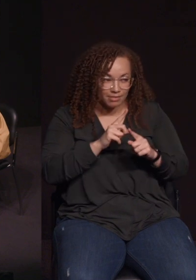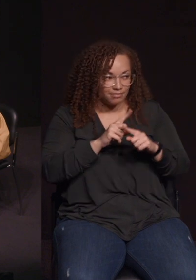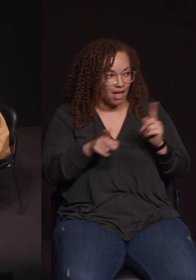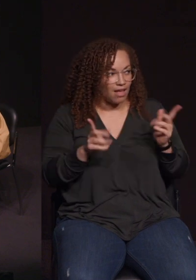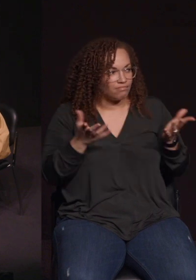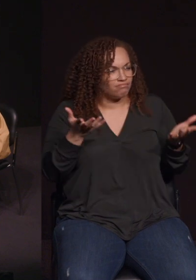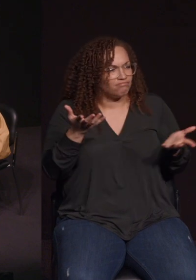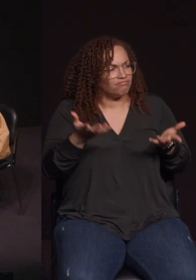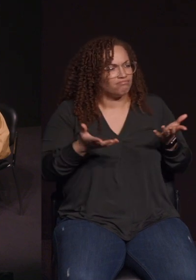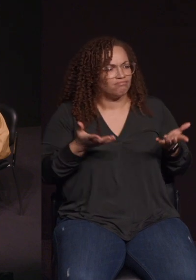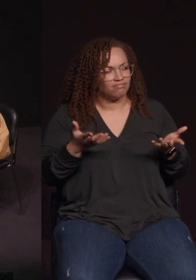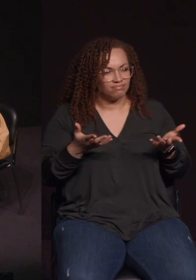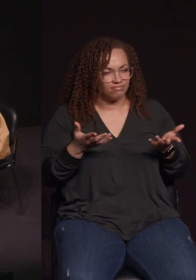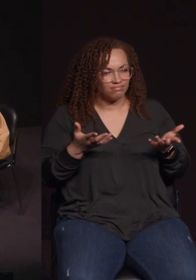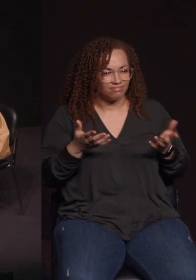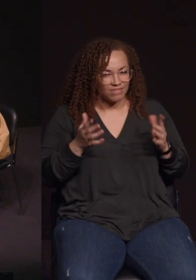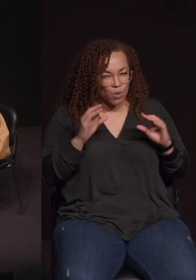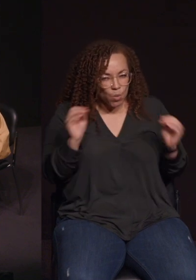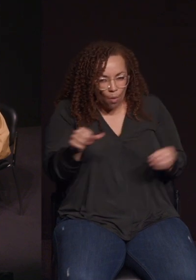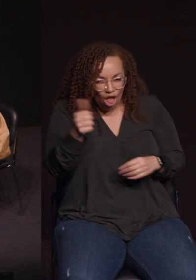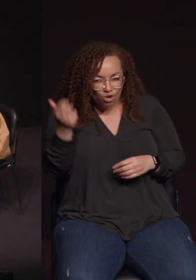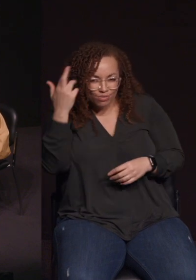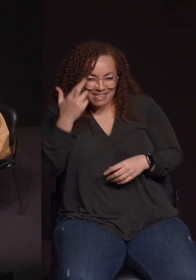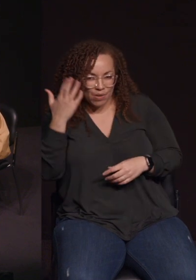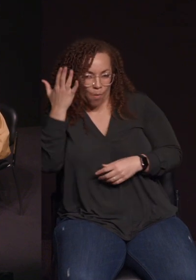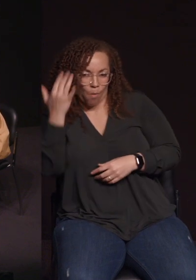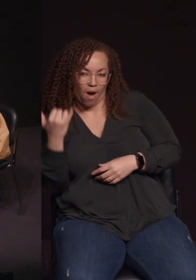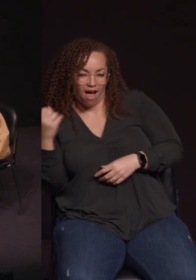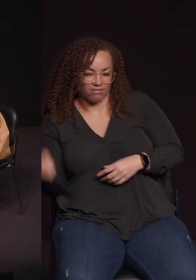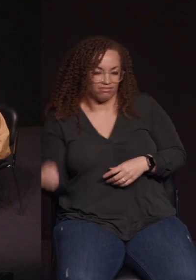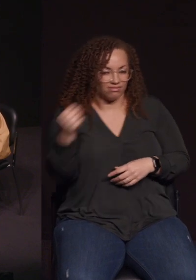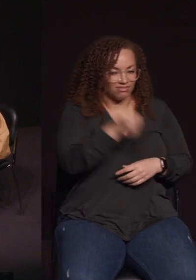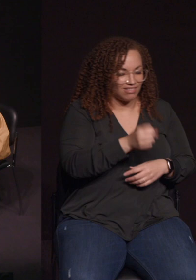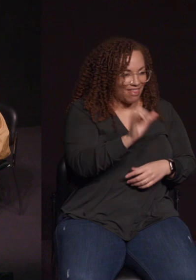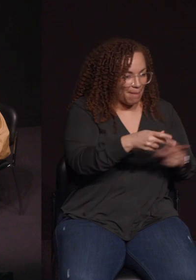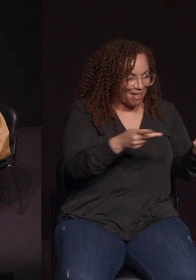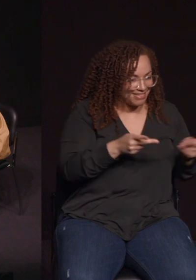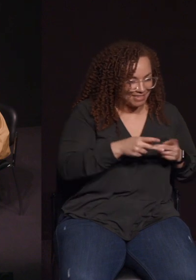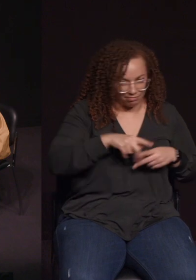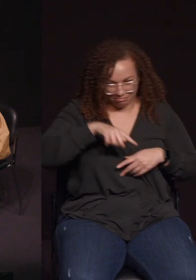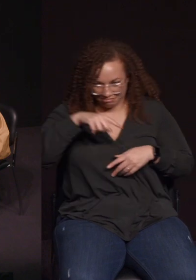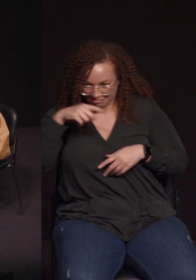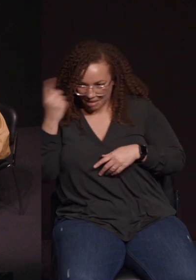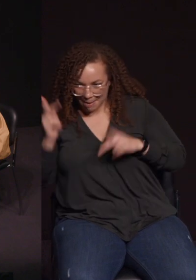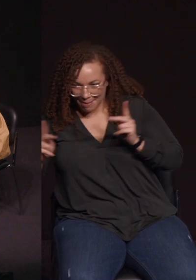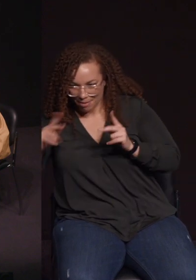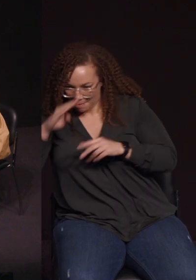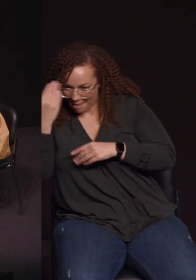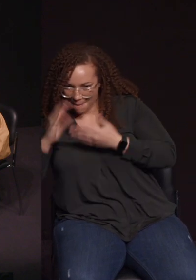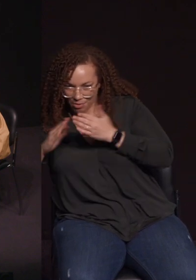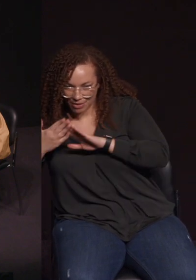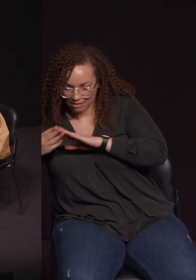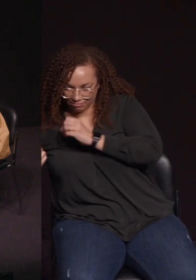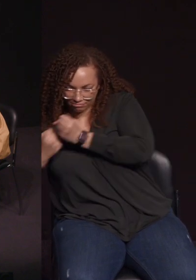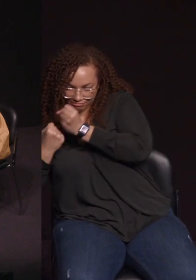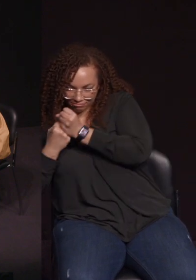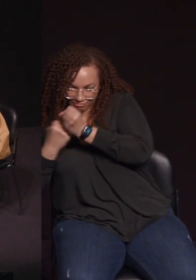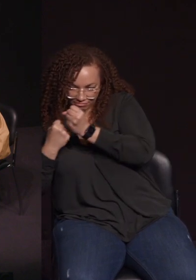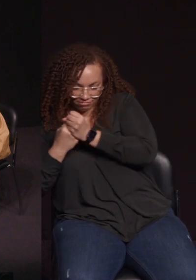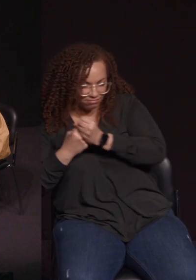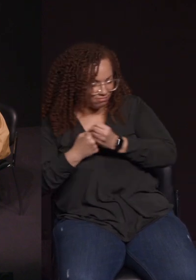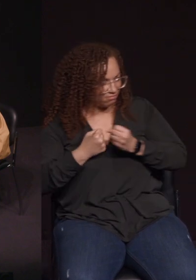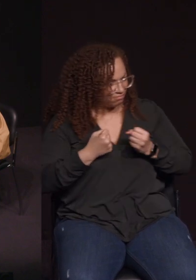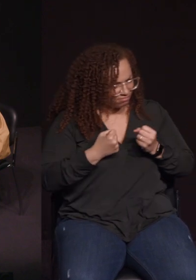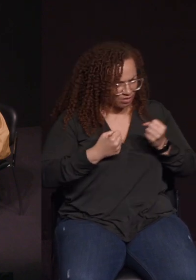why you was elected in that place and in that space, and you're going on with their years of agenda